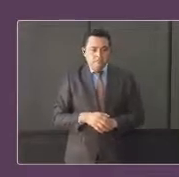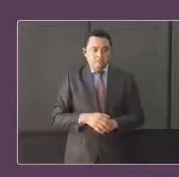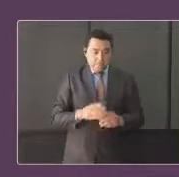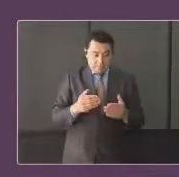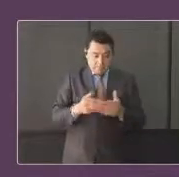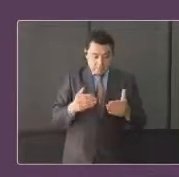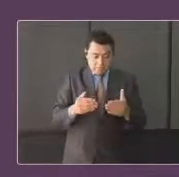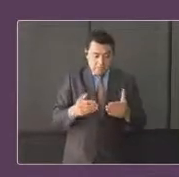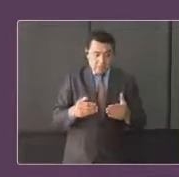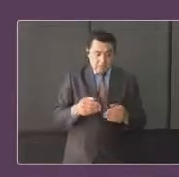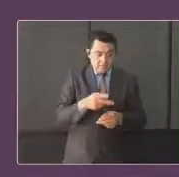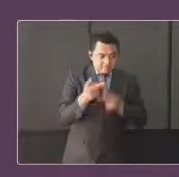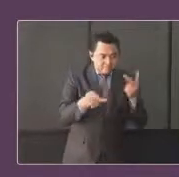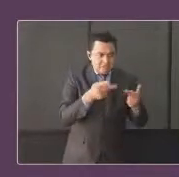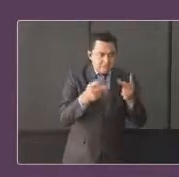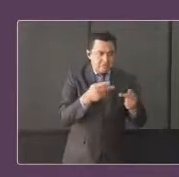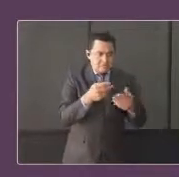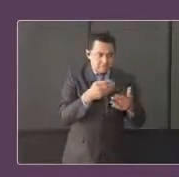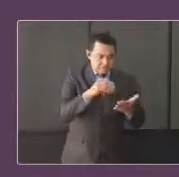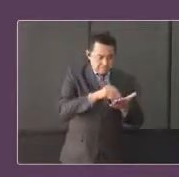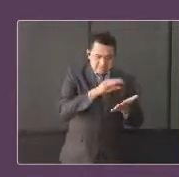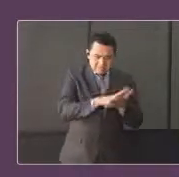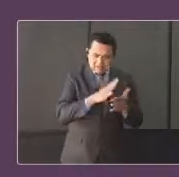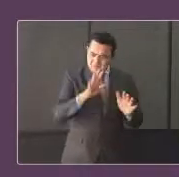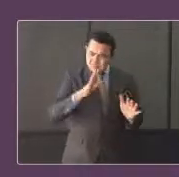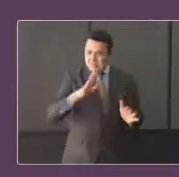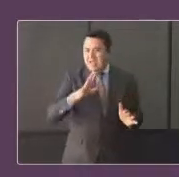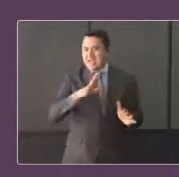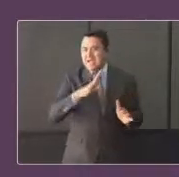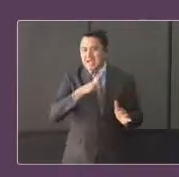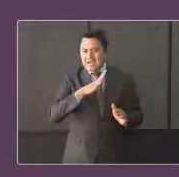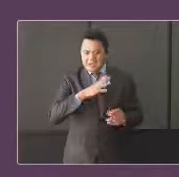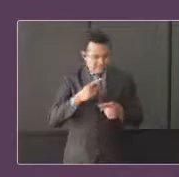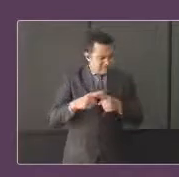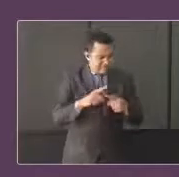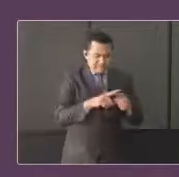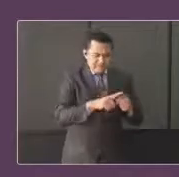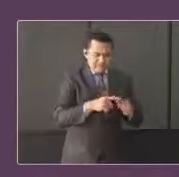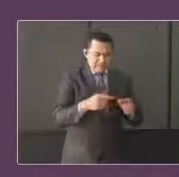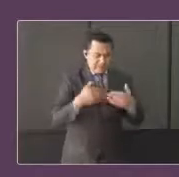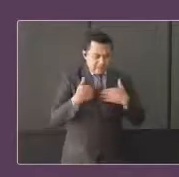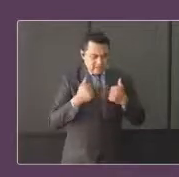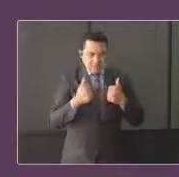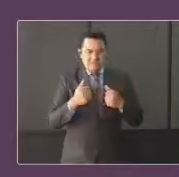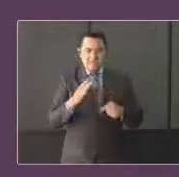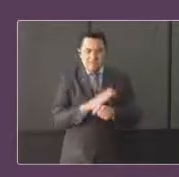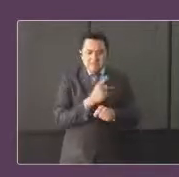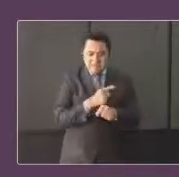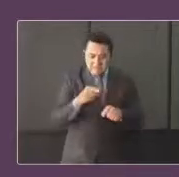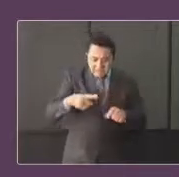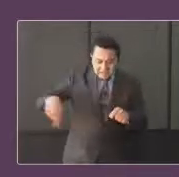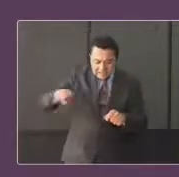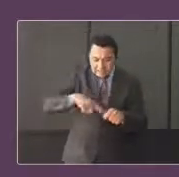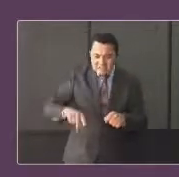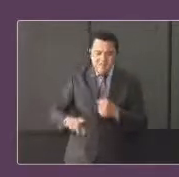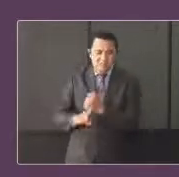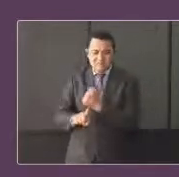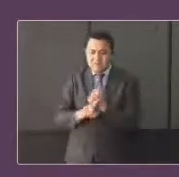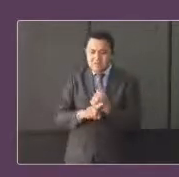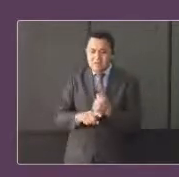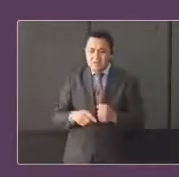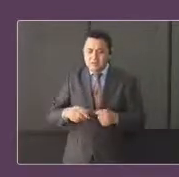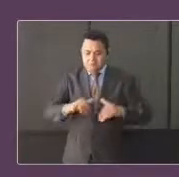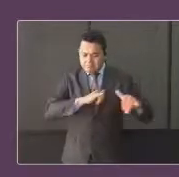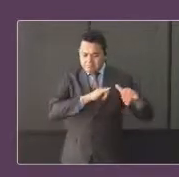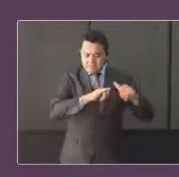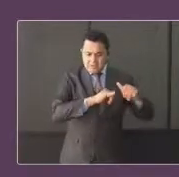and through the survey, local survey, we intend to strengthen the messages, be more precise in